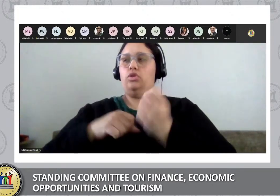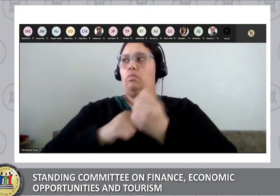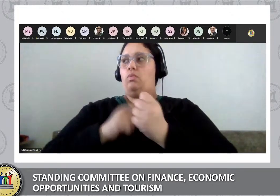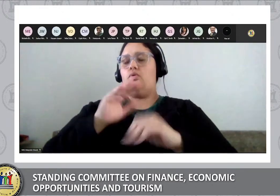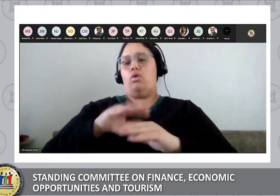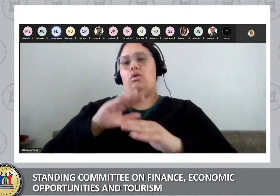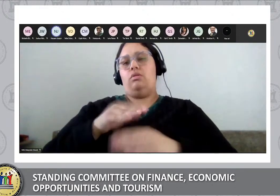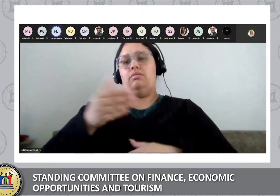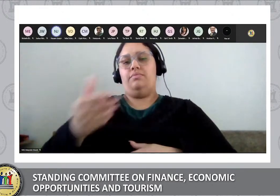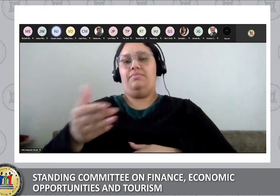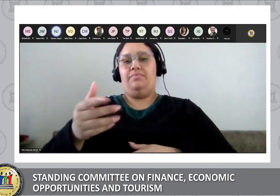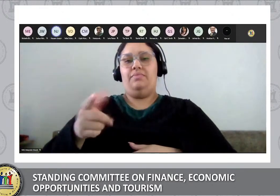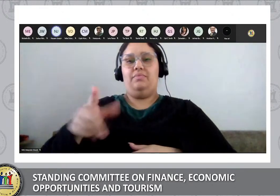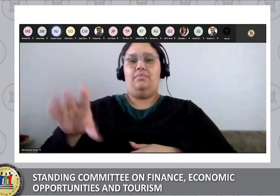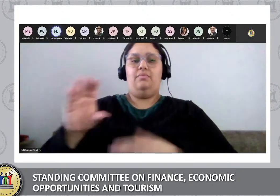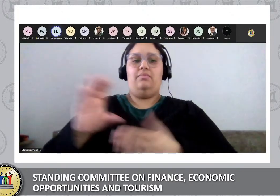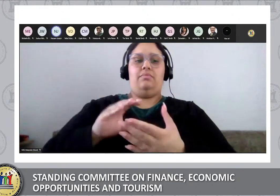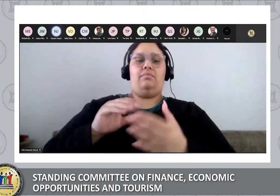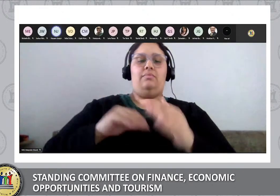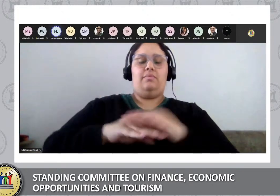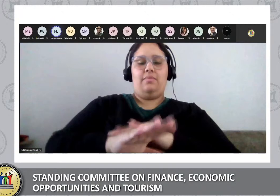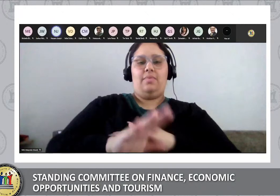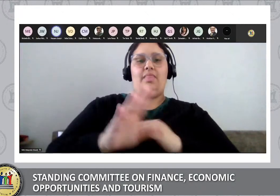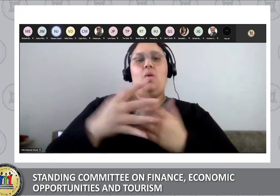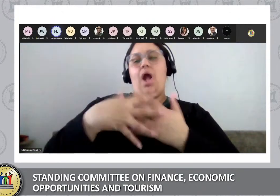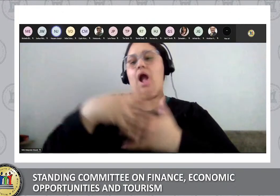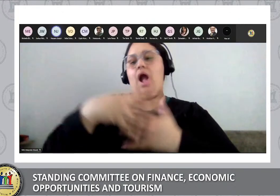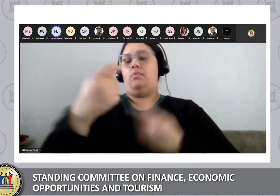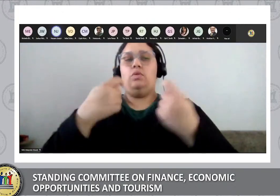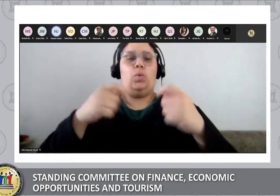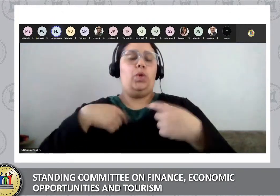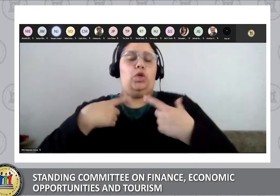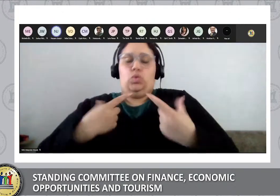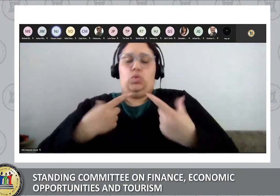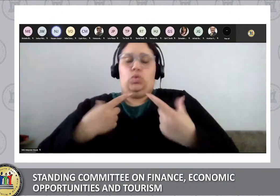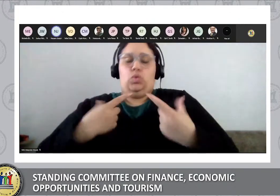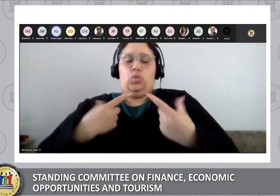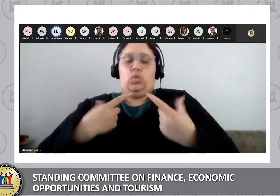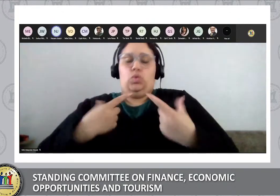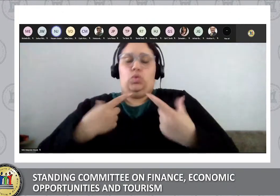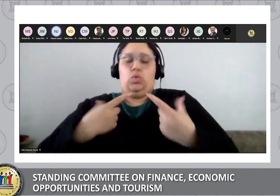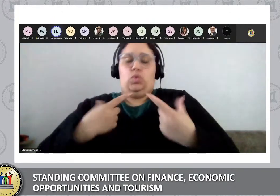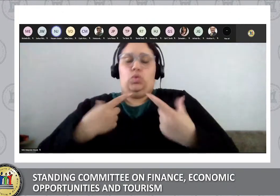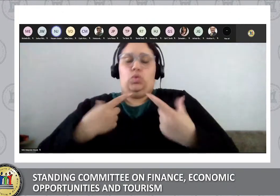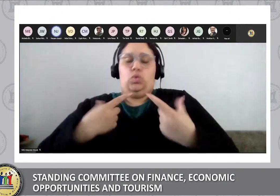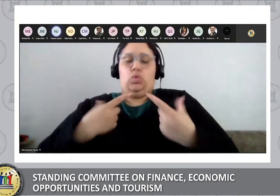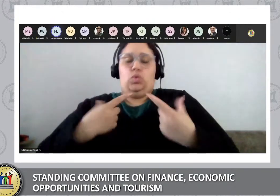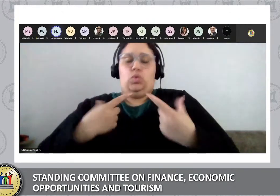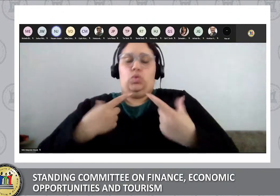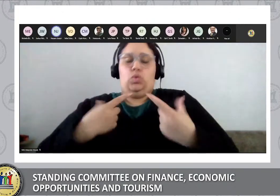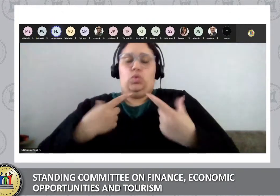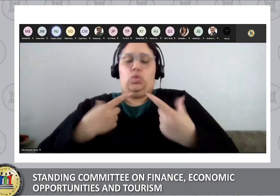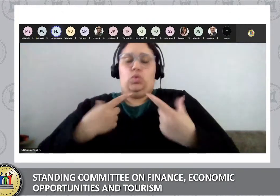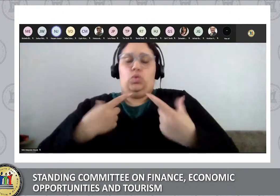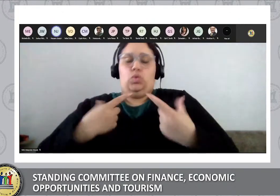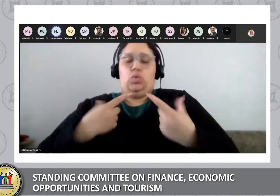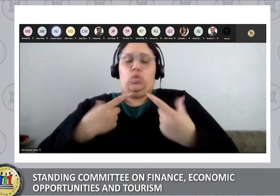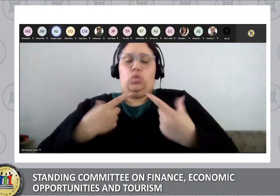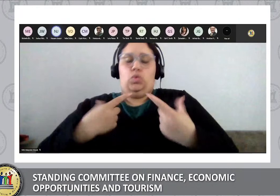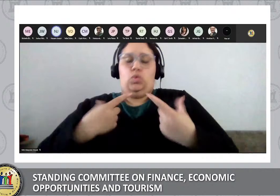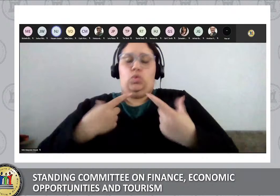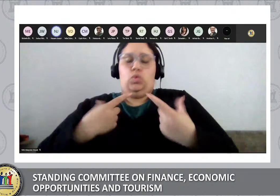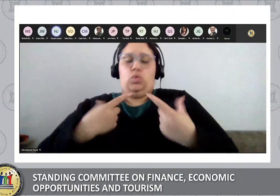does outbound sales, right? So we don't do sales. In fact, the word BPO is maybe a misnomer. Globally, it's